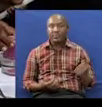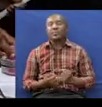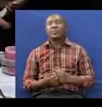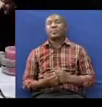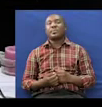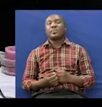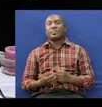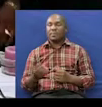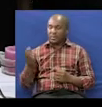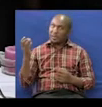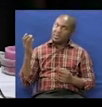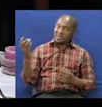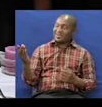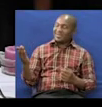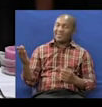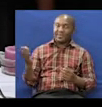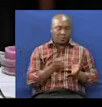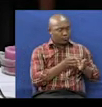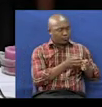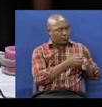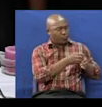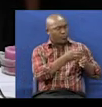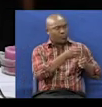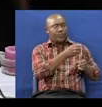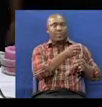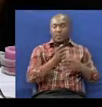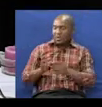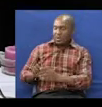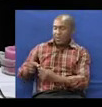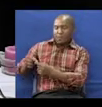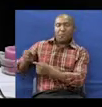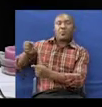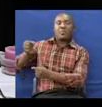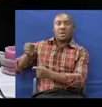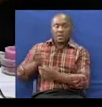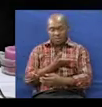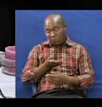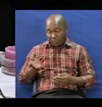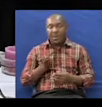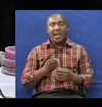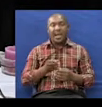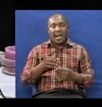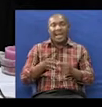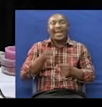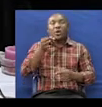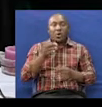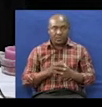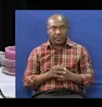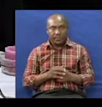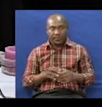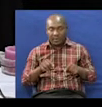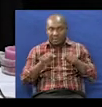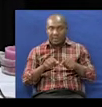We have also candle of this type. So these are candles. Candle is made by